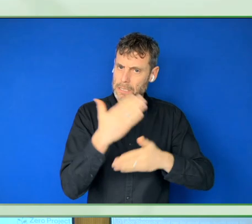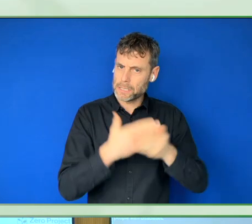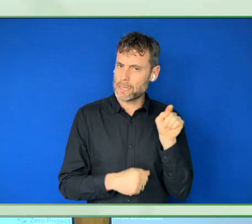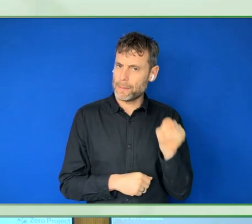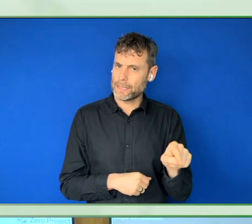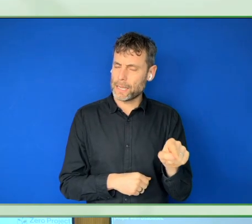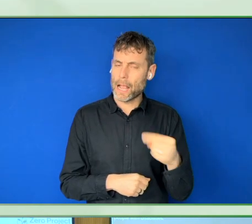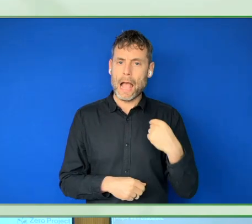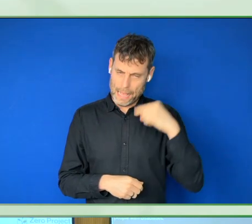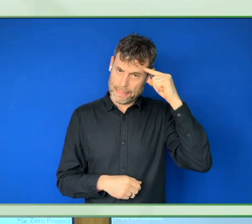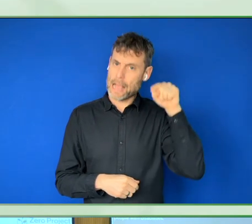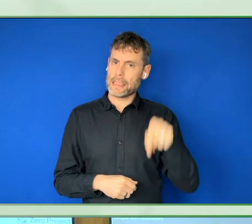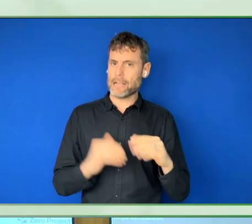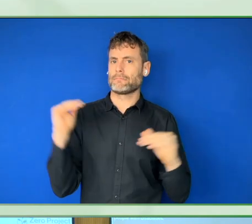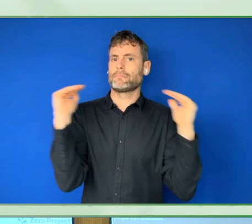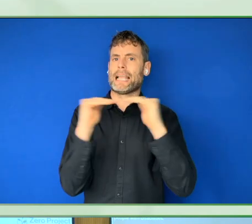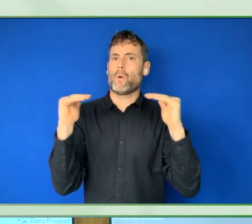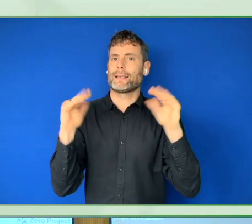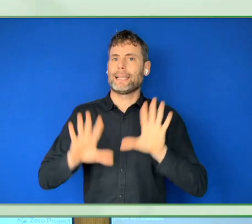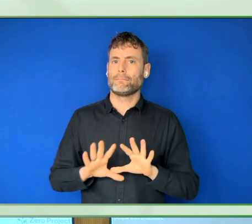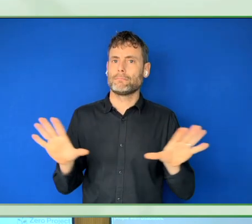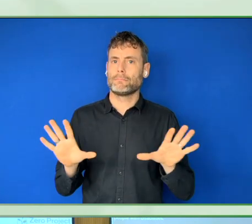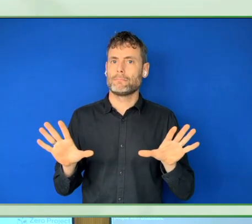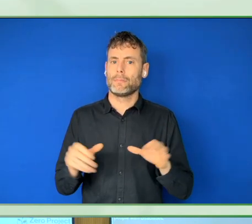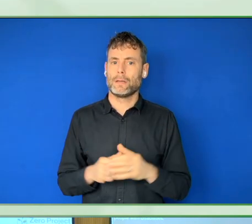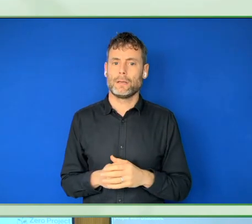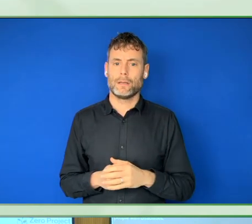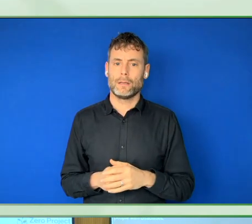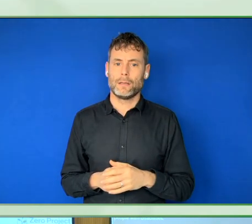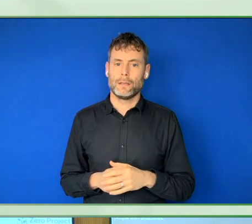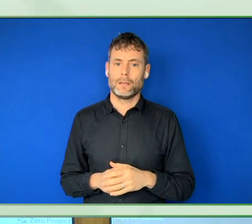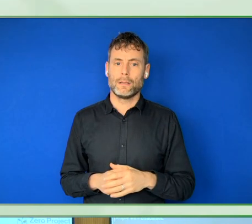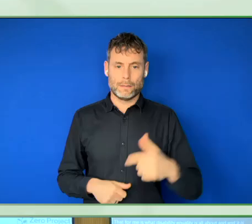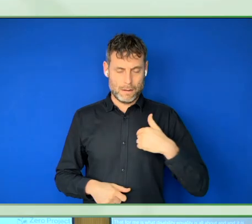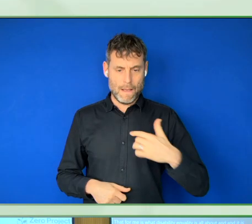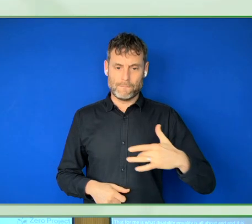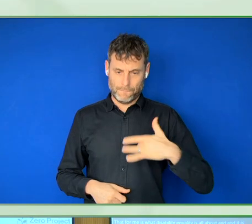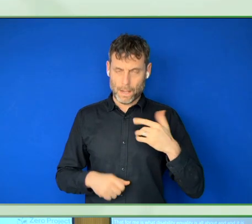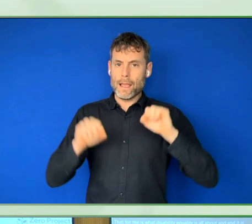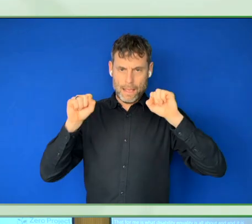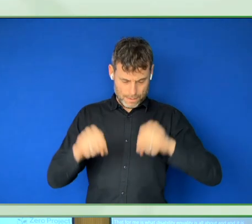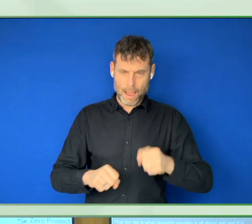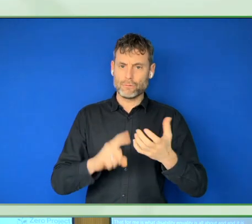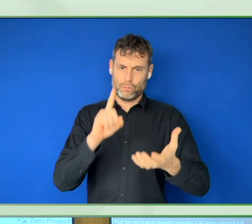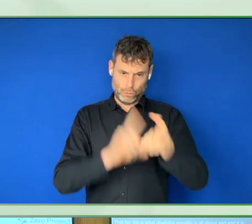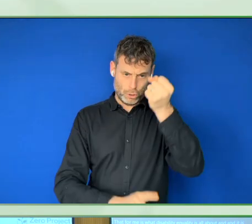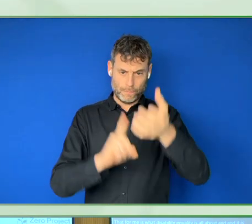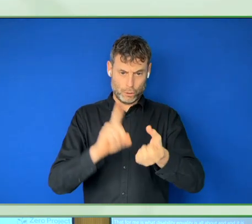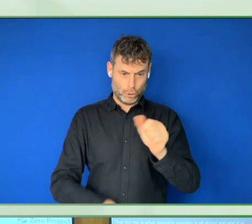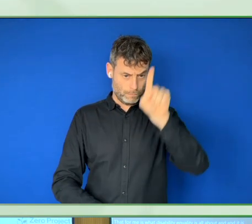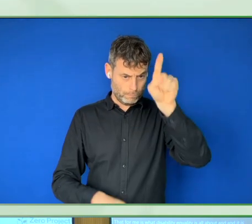disability equality is all about. And it is doable and implementable and seeable and all of those